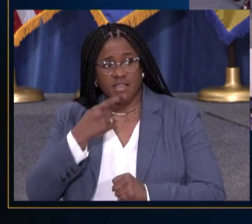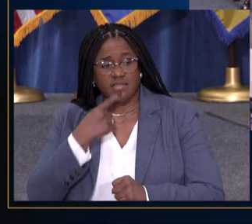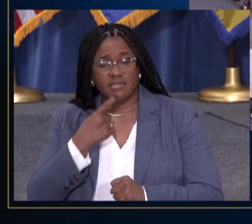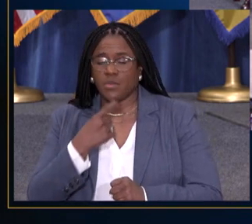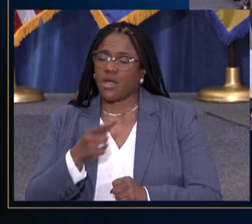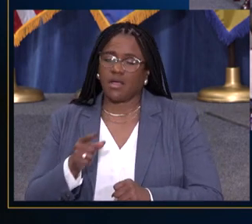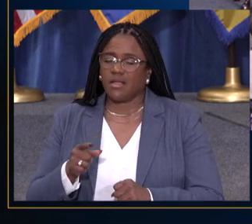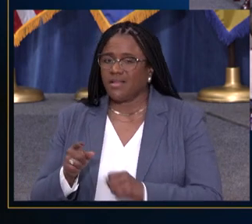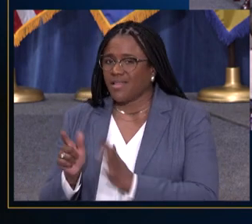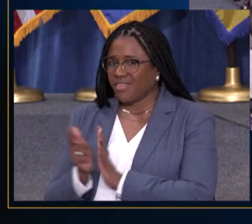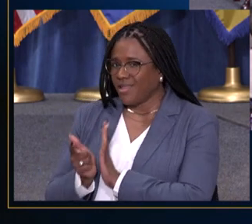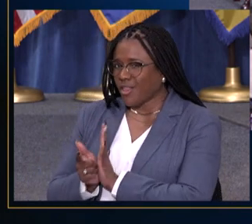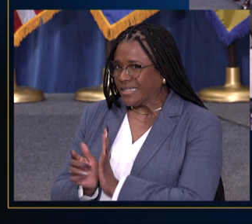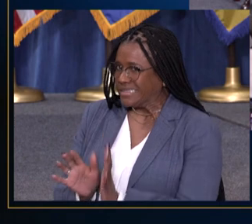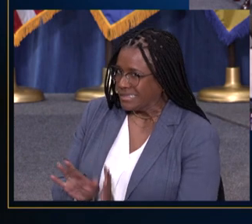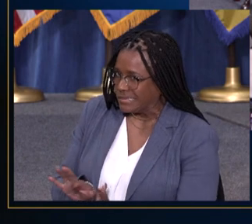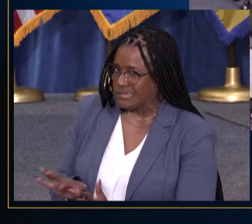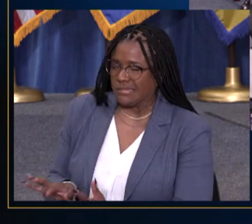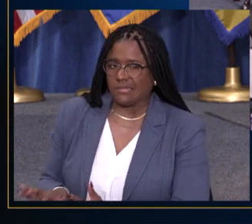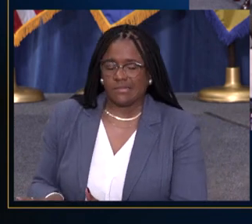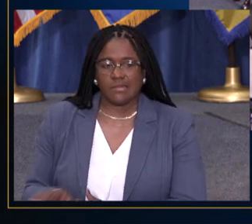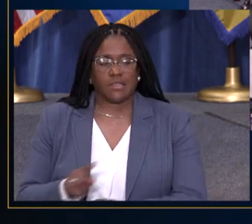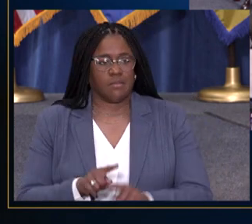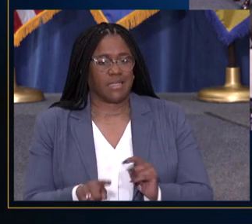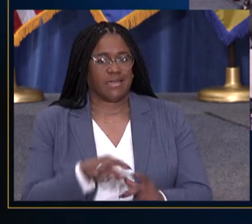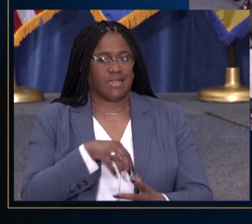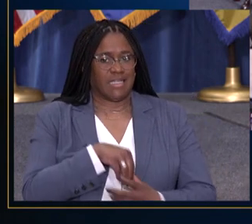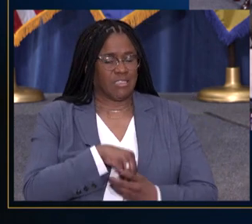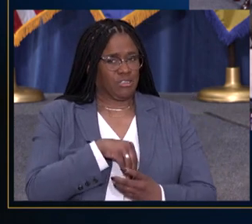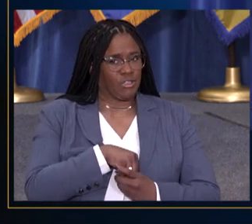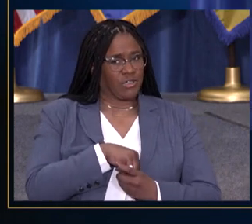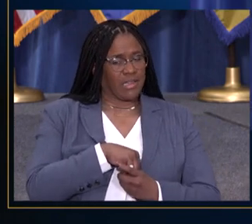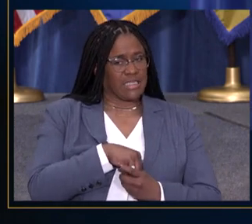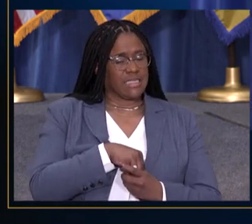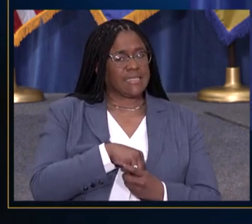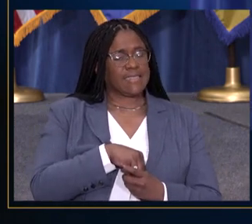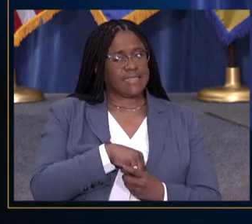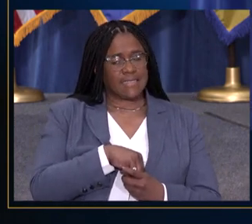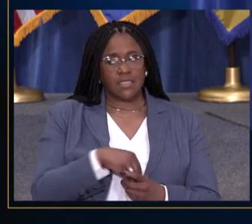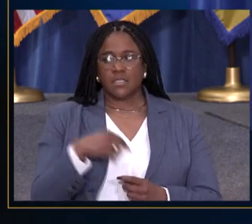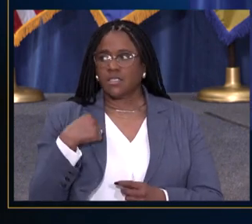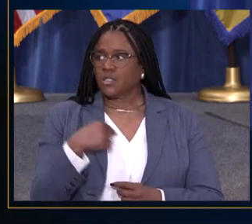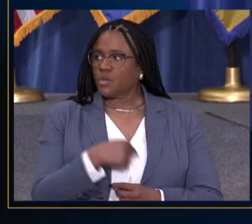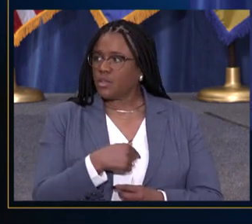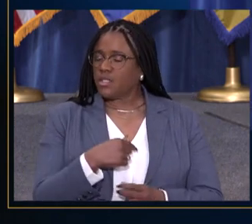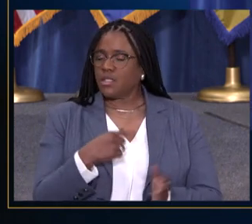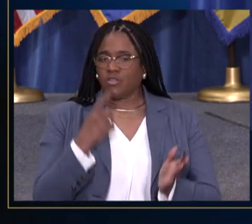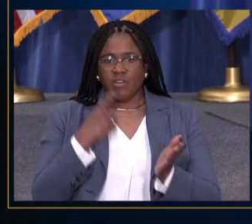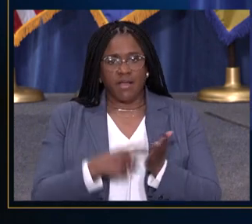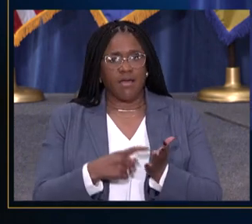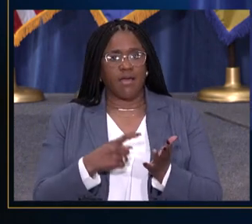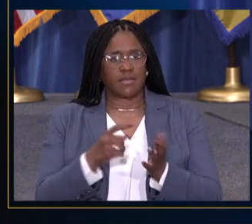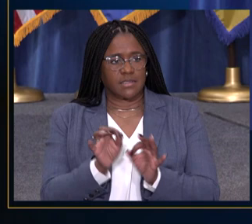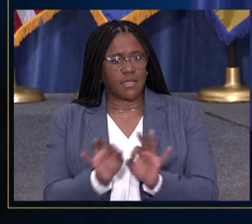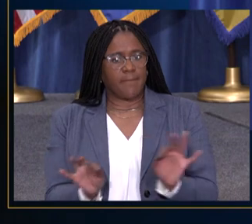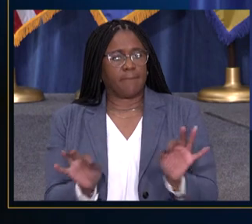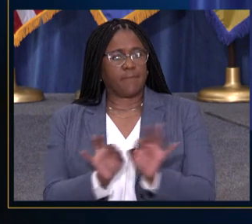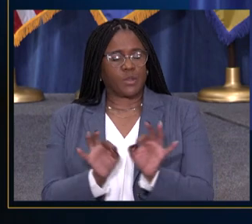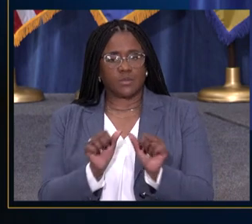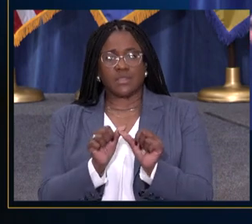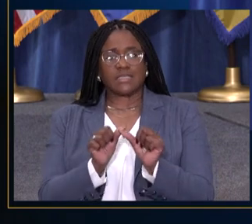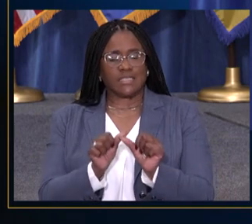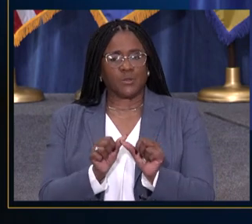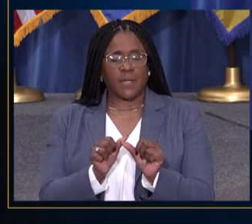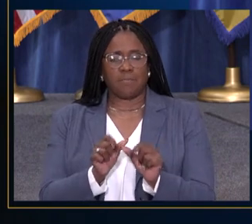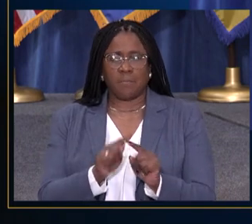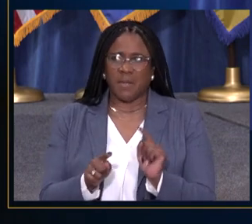speak to the legal issues, but certainly internally, we certainly recognize the importance and are continuing on,